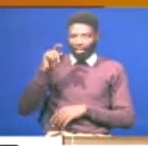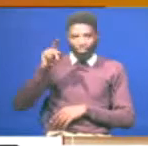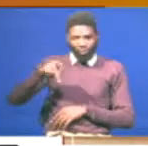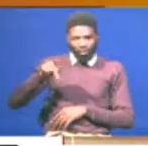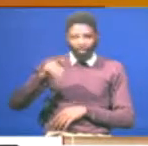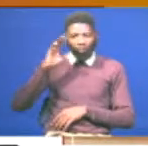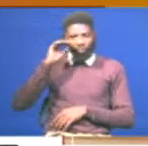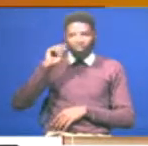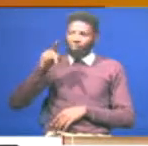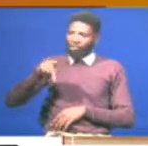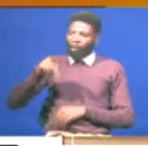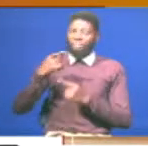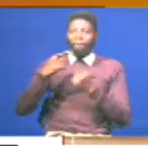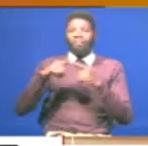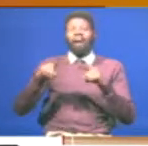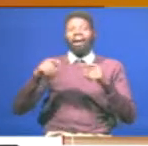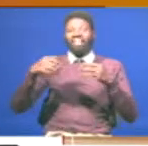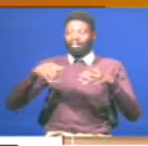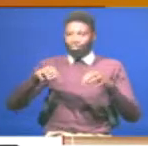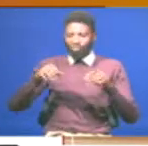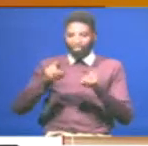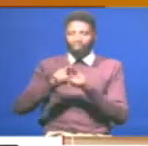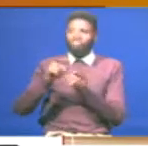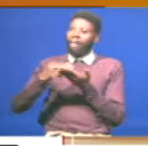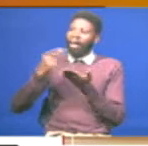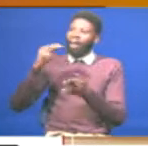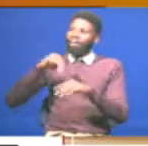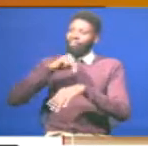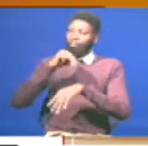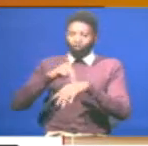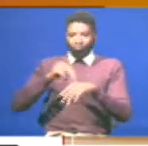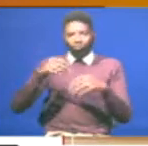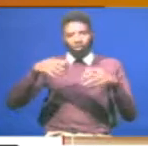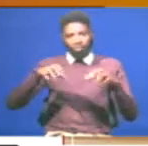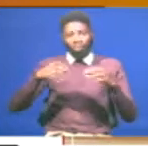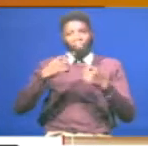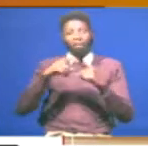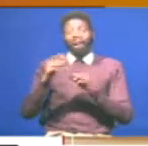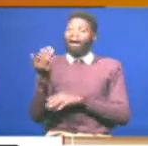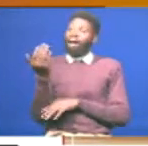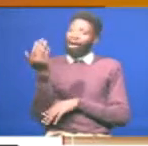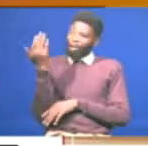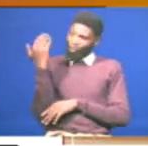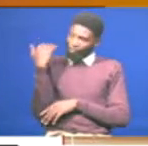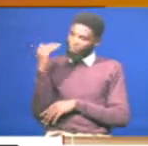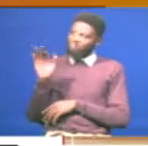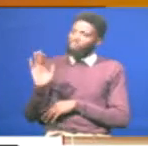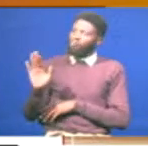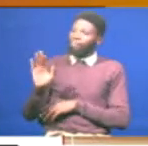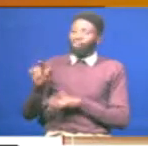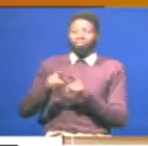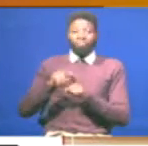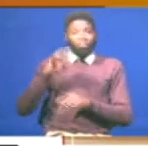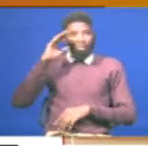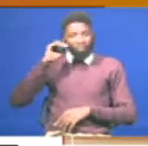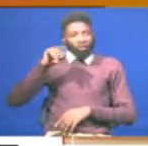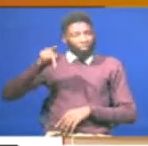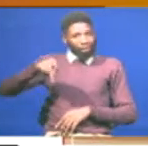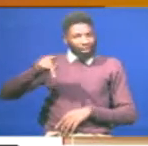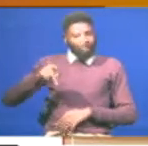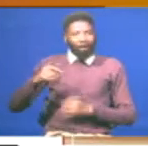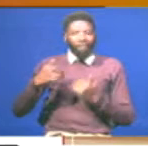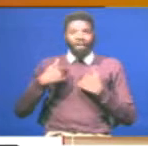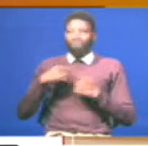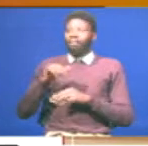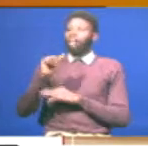but for diplomas and higher national diplomas, in our time, they used to offer, at least Mombasa Polytechnic was offering A-levels.